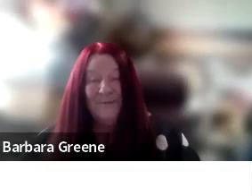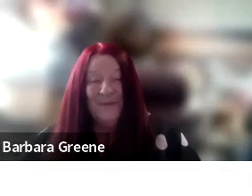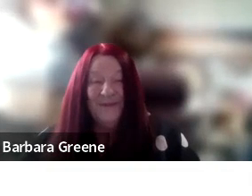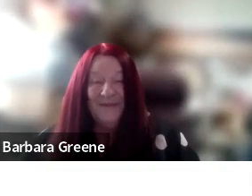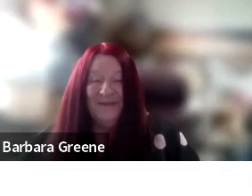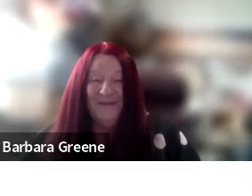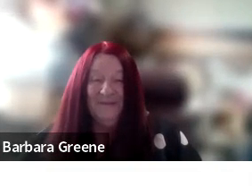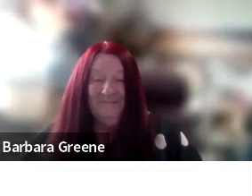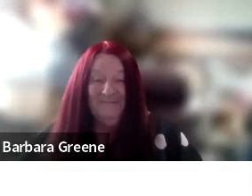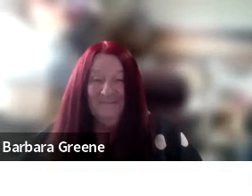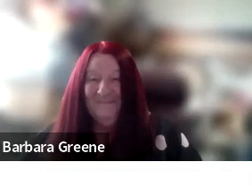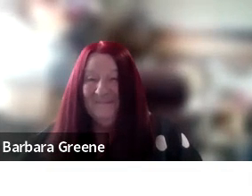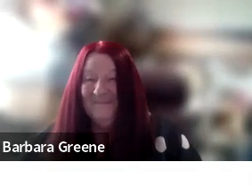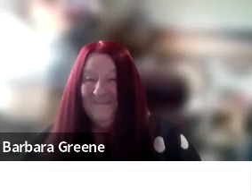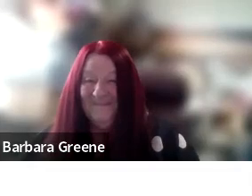works very well.